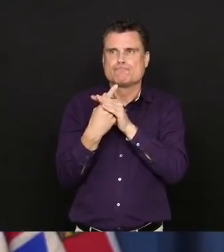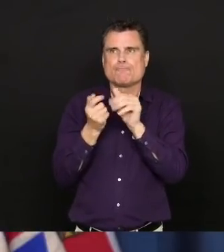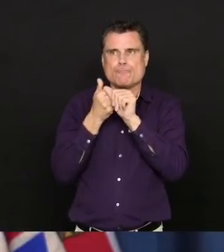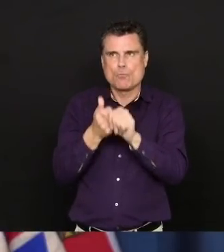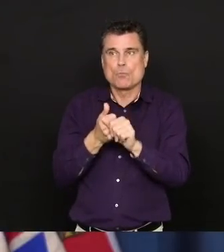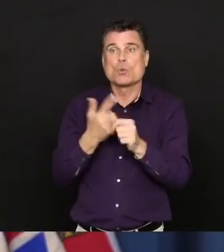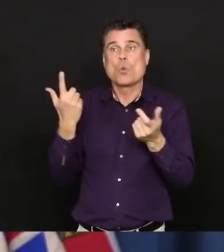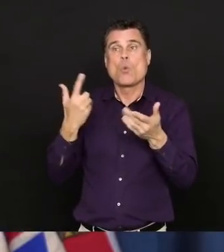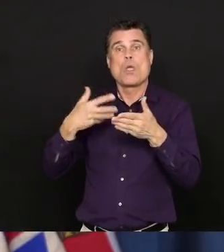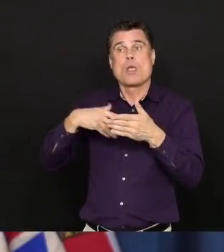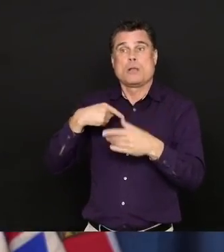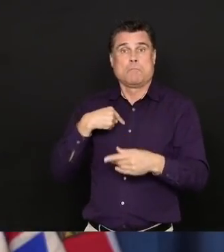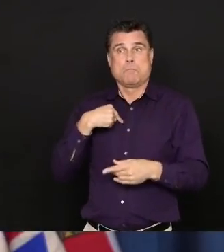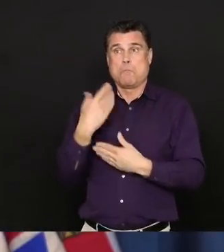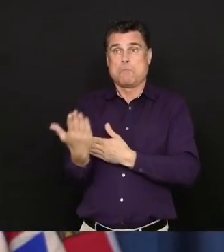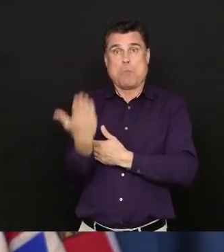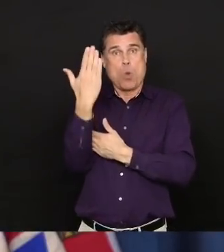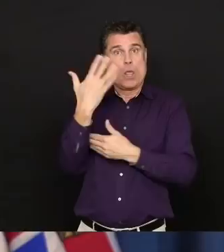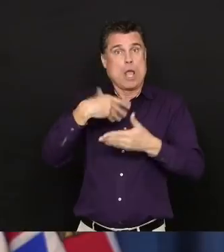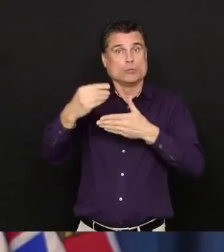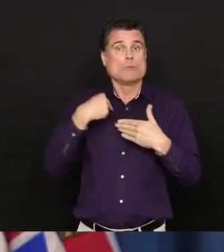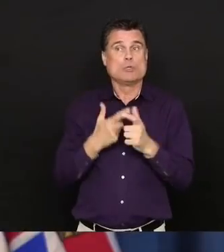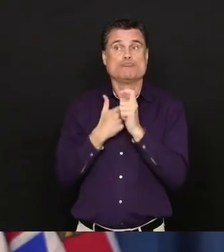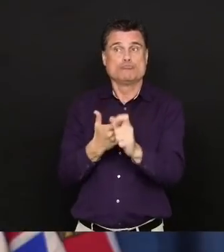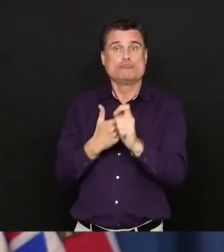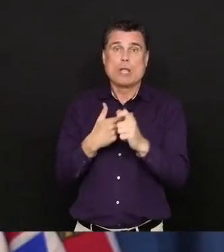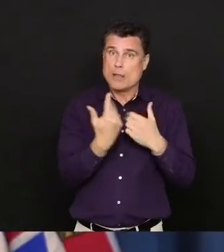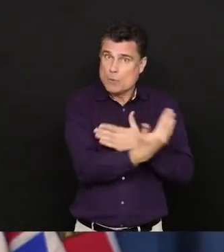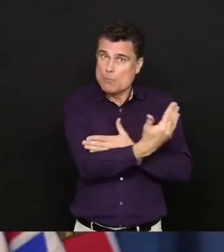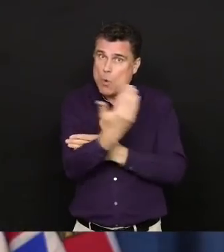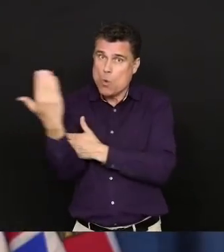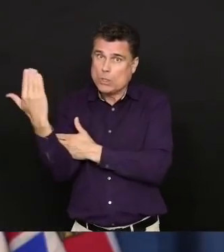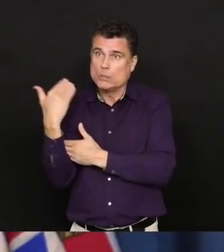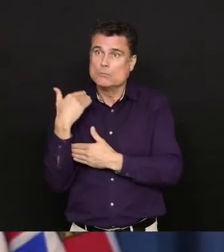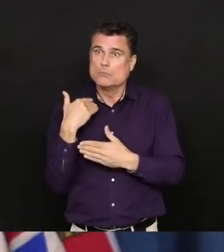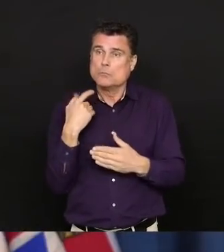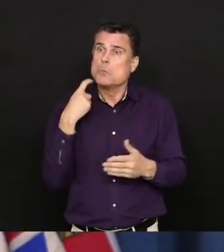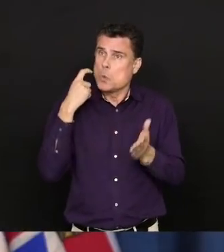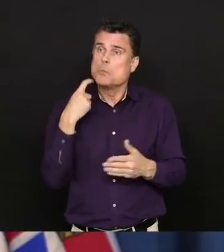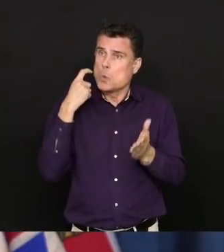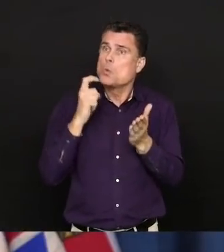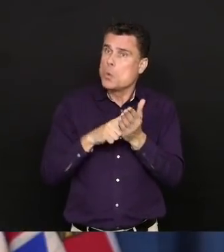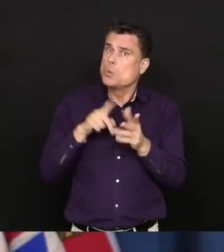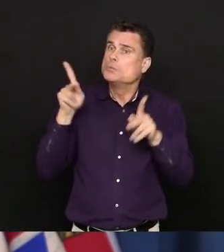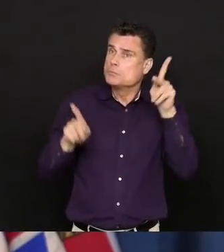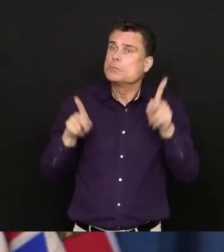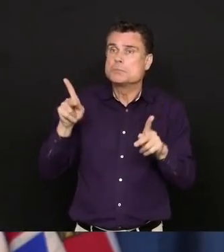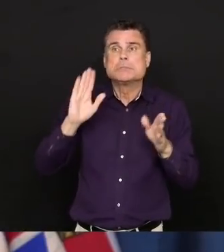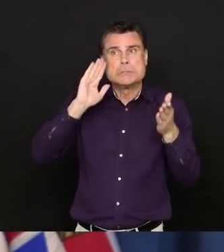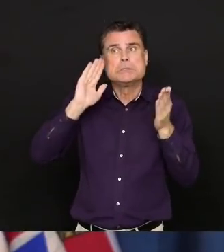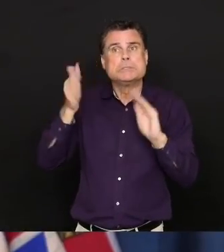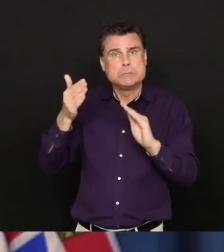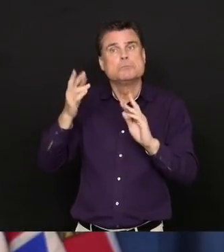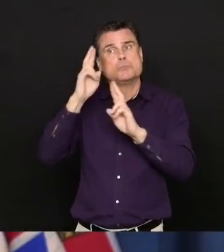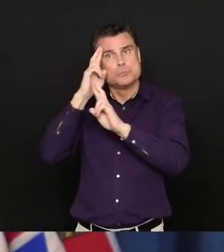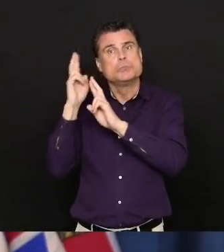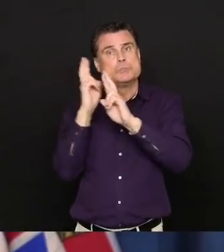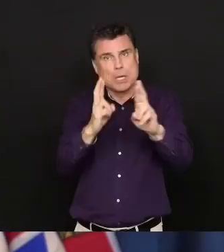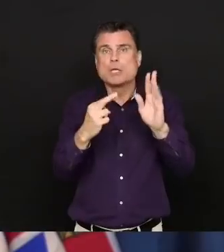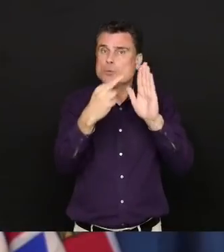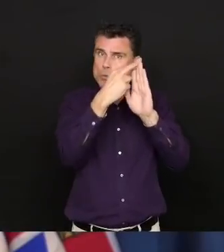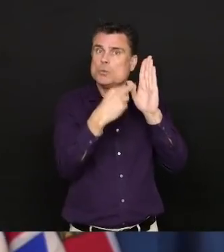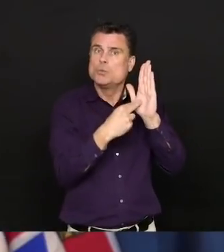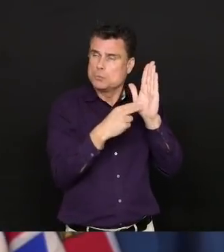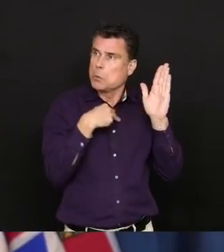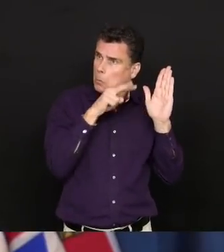people are spending time apart from each other. They're being respectful. They're walking in a distance, but they're still connecting. We're saying